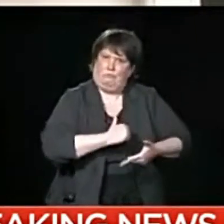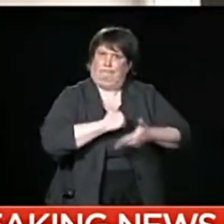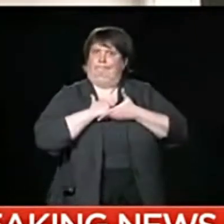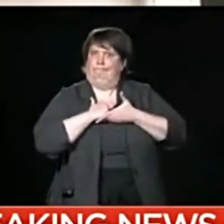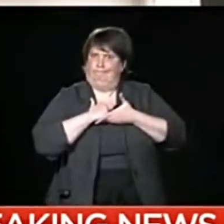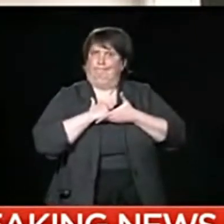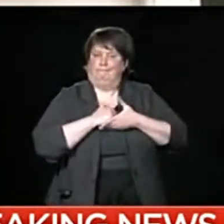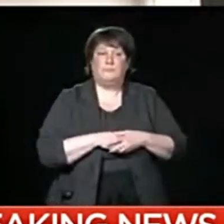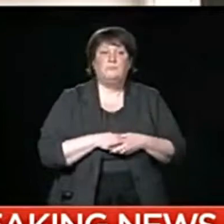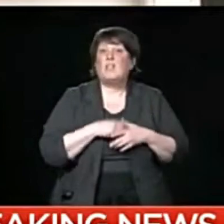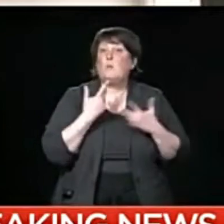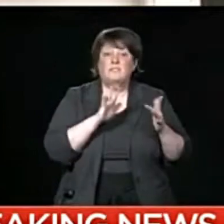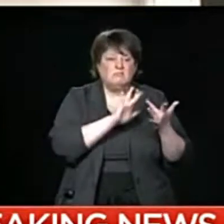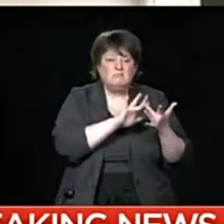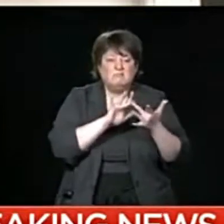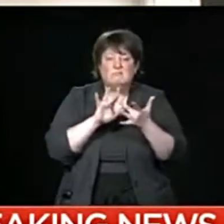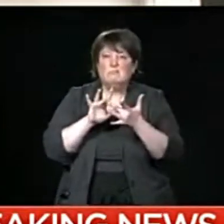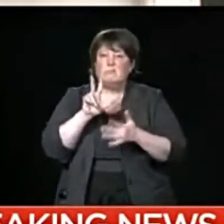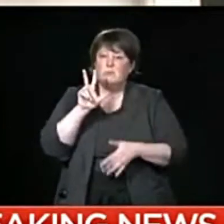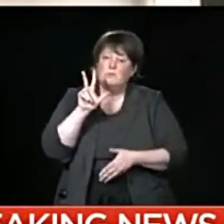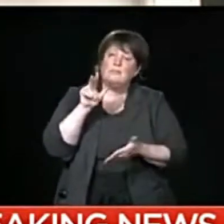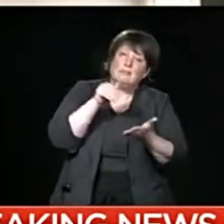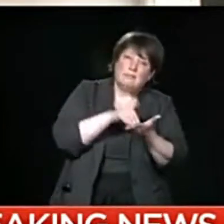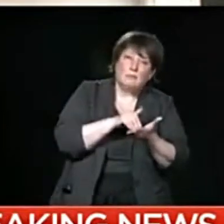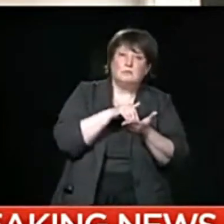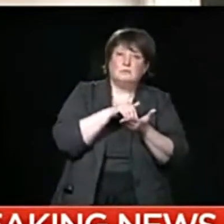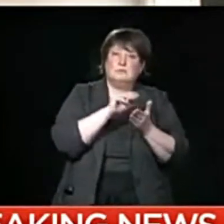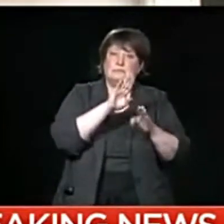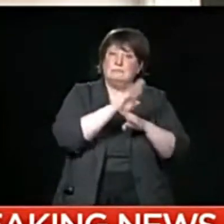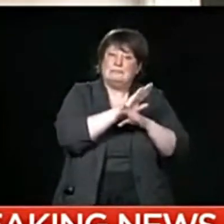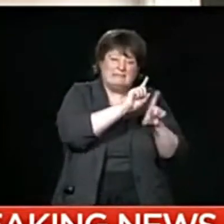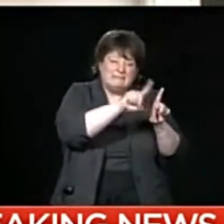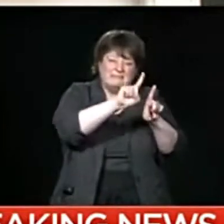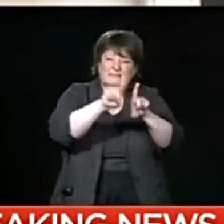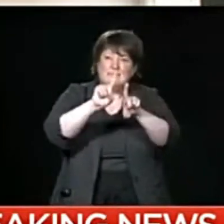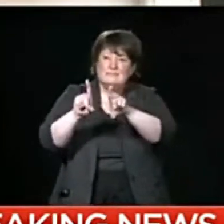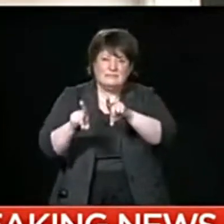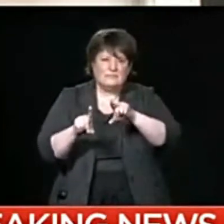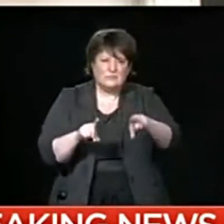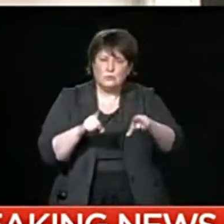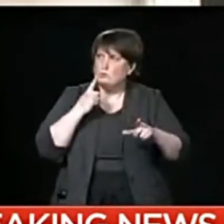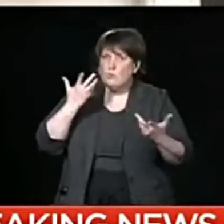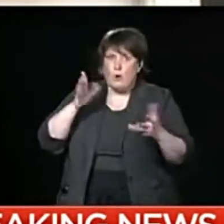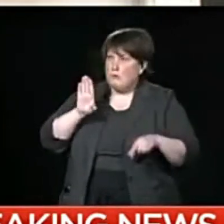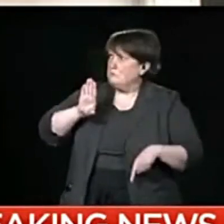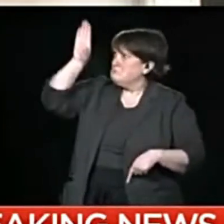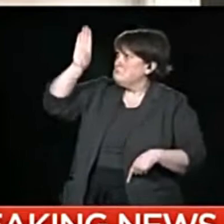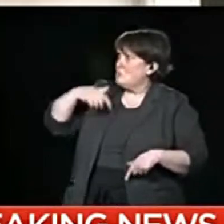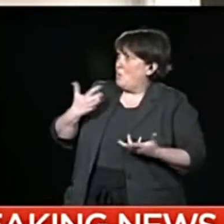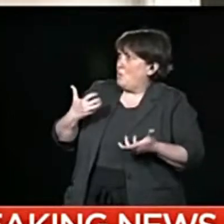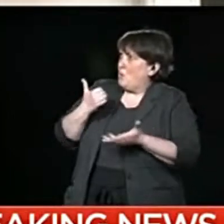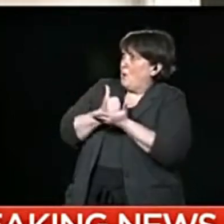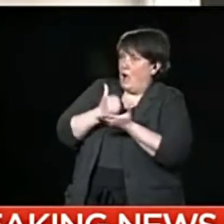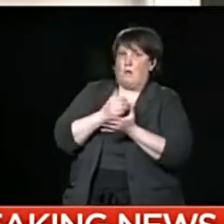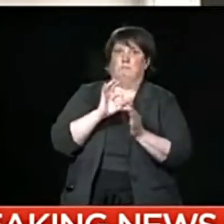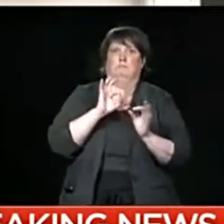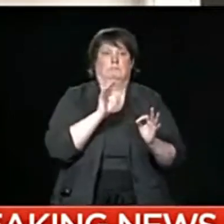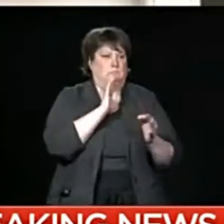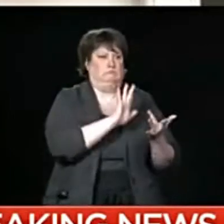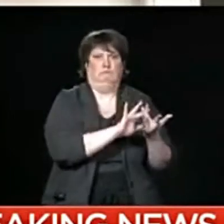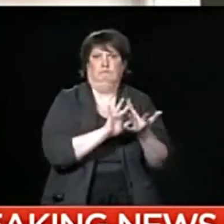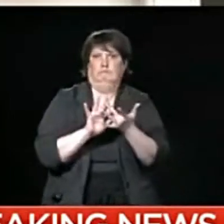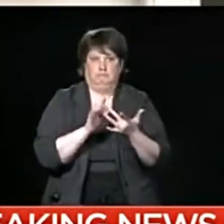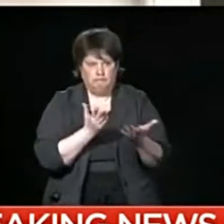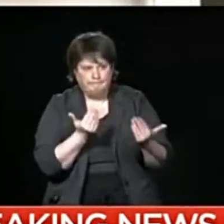we've spoken directly to almost 3,000 companies who've reached out to offer their help. Before we go